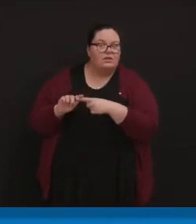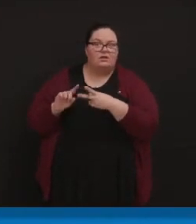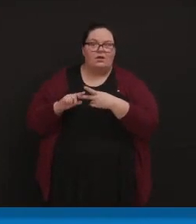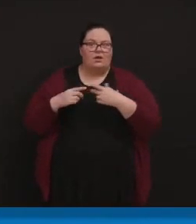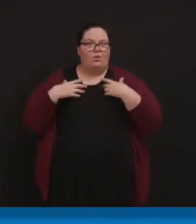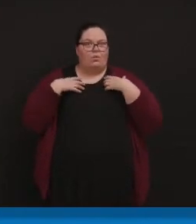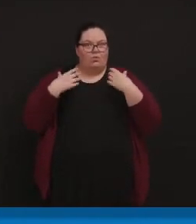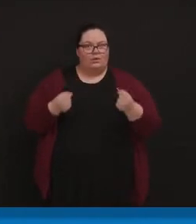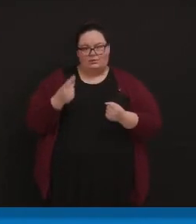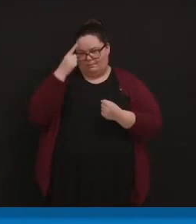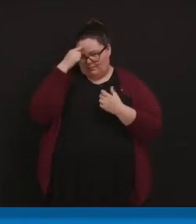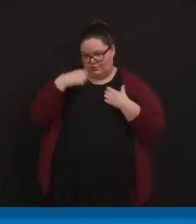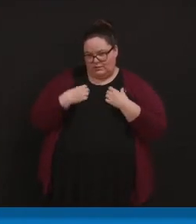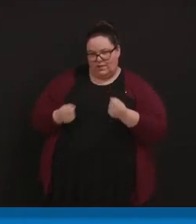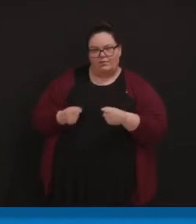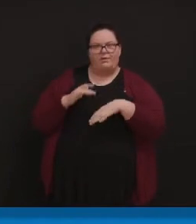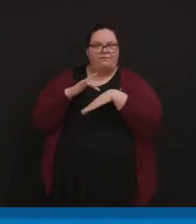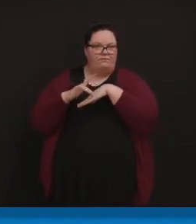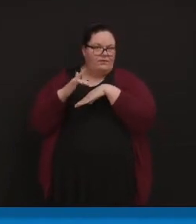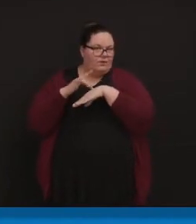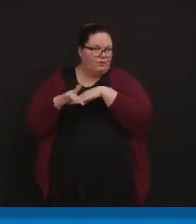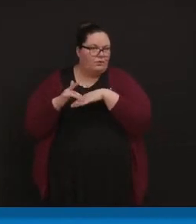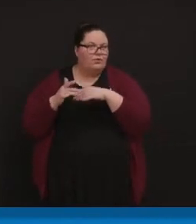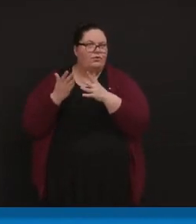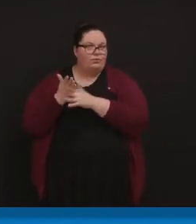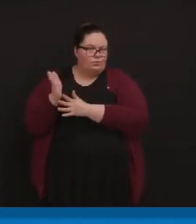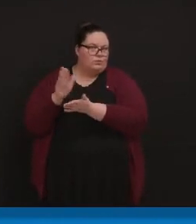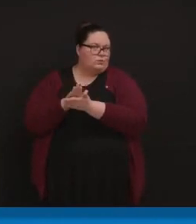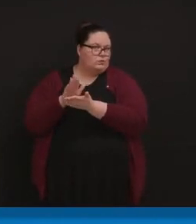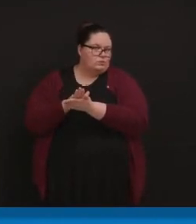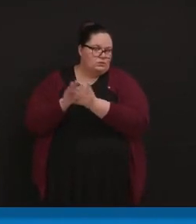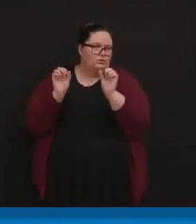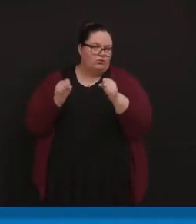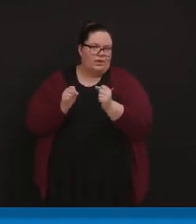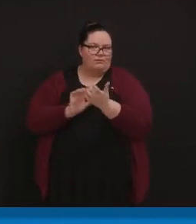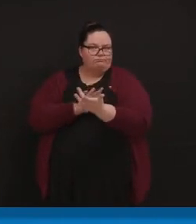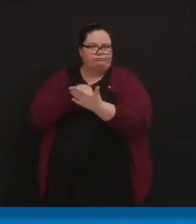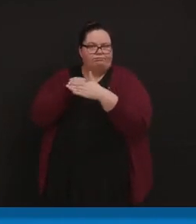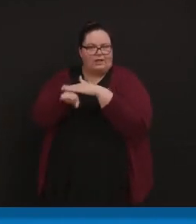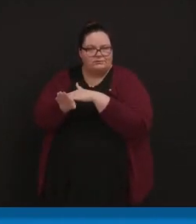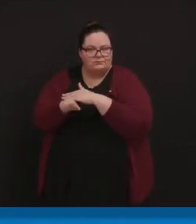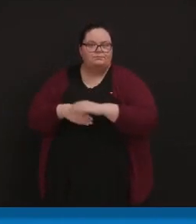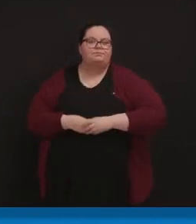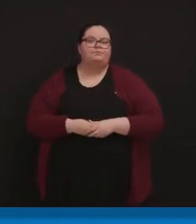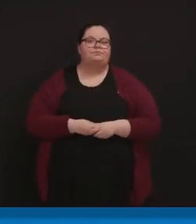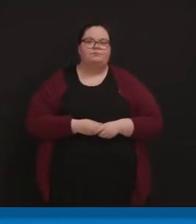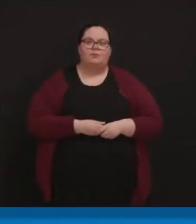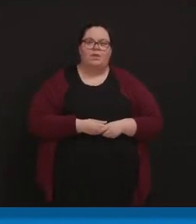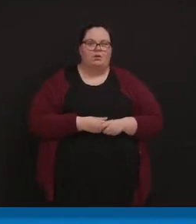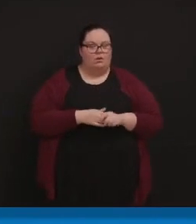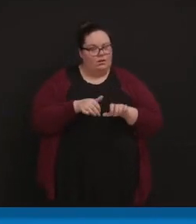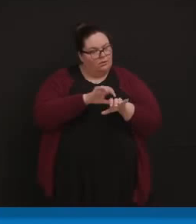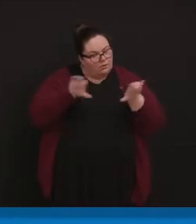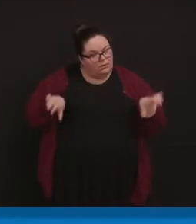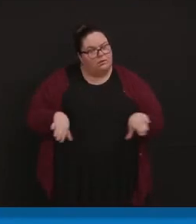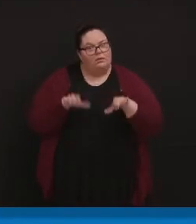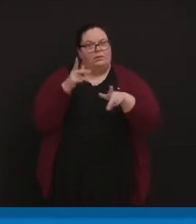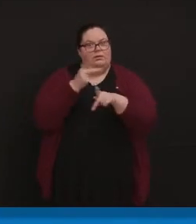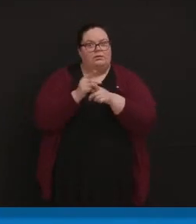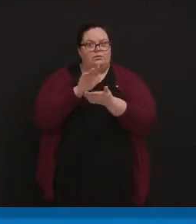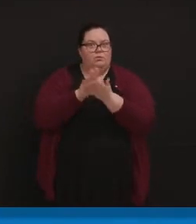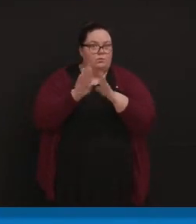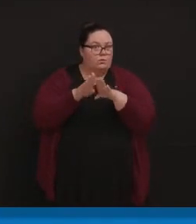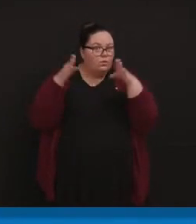wellness and mental health services are available directly through our schools. We're committed to continuing the hard work of keeping our schools